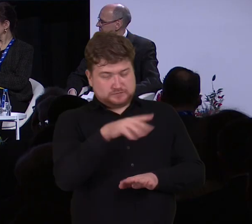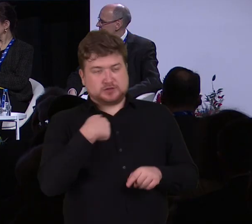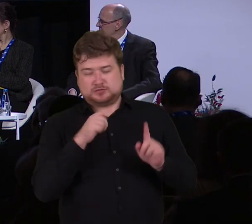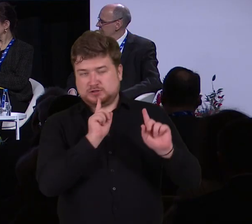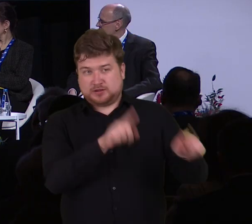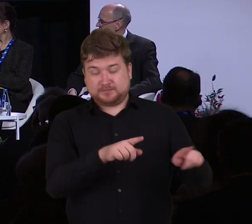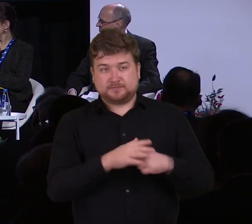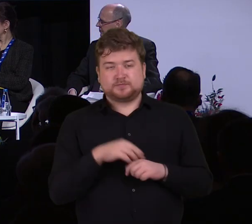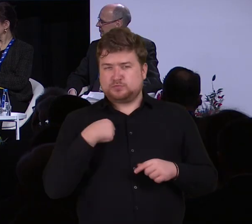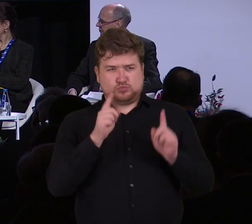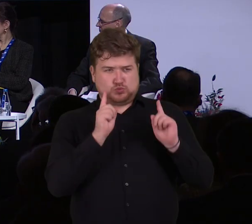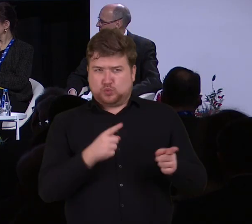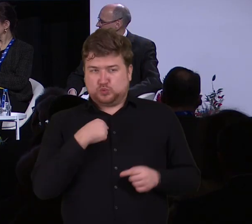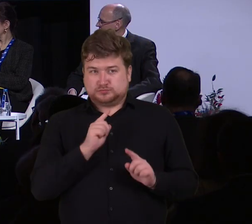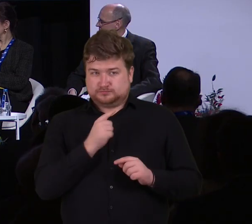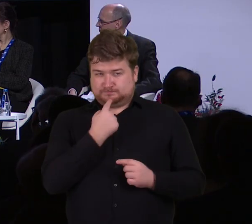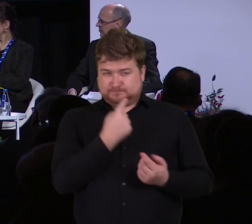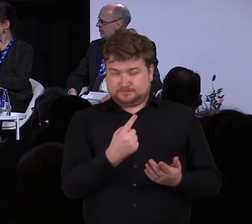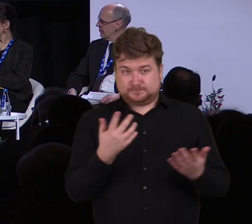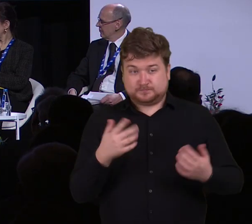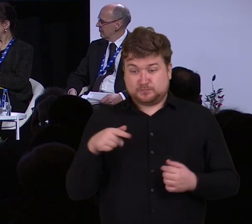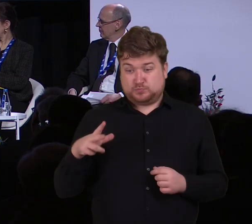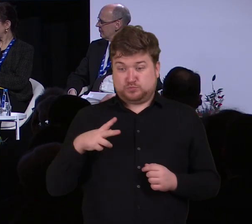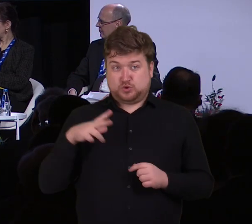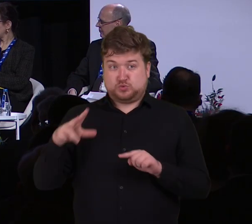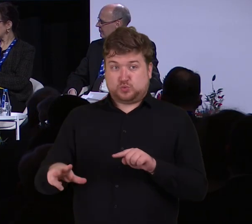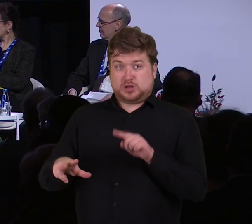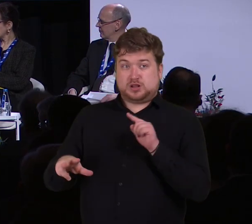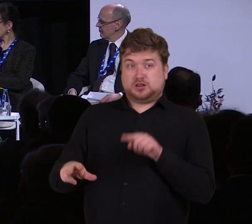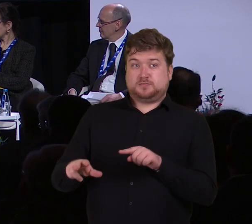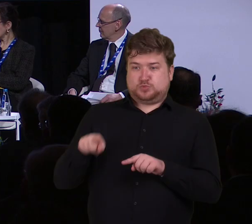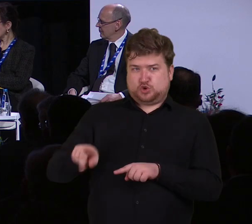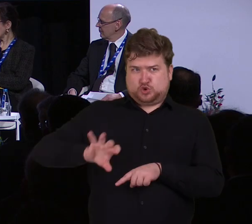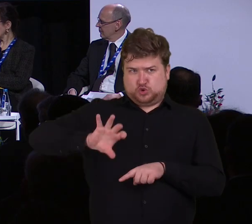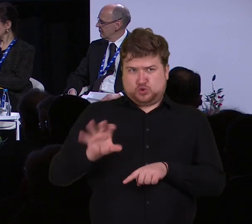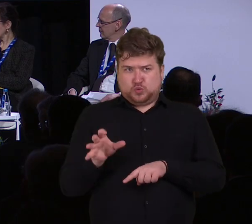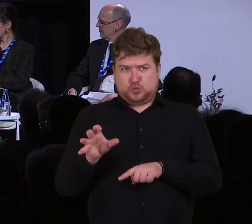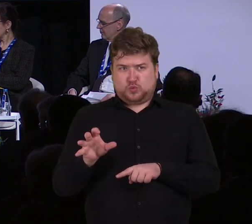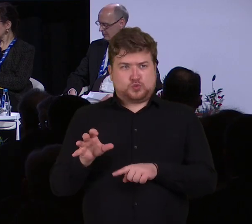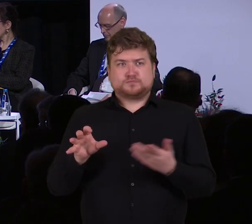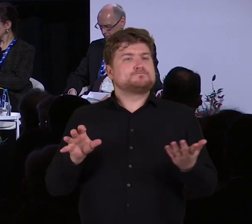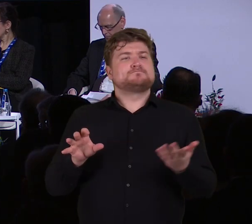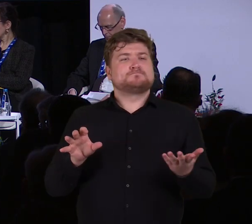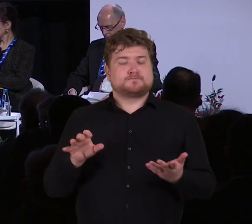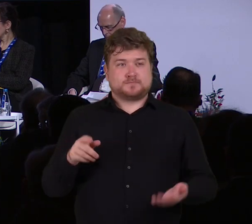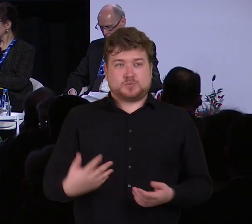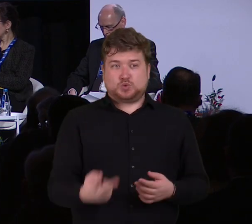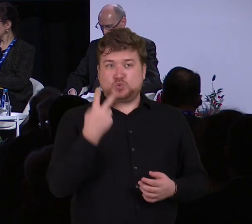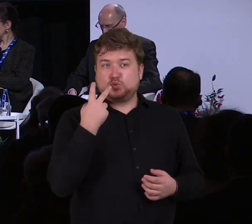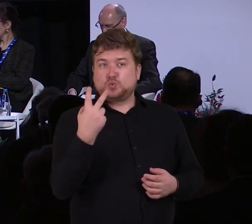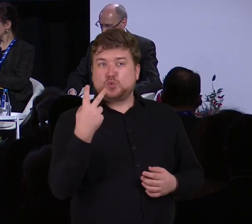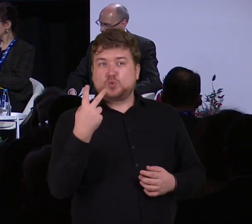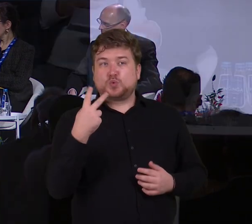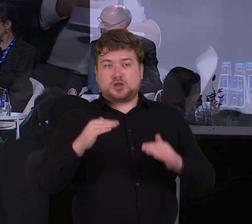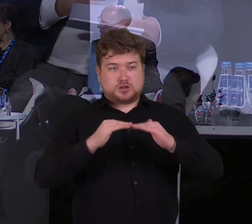have just two levels of political or administrative, the central government and